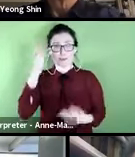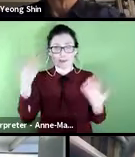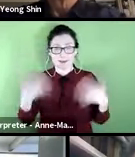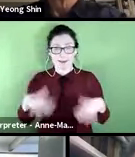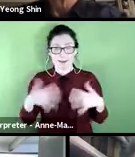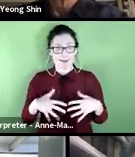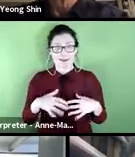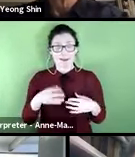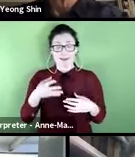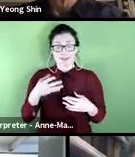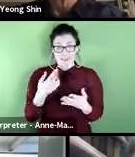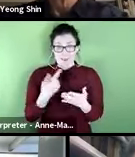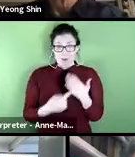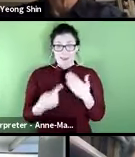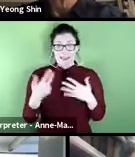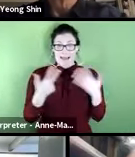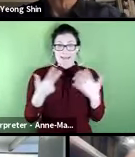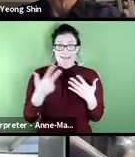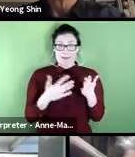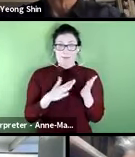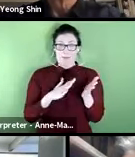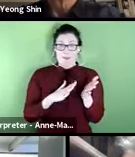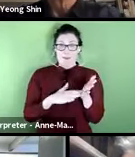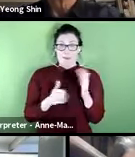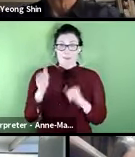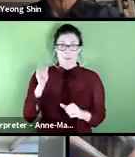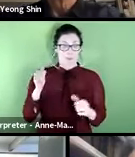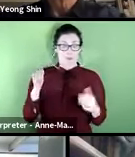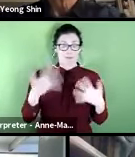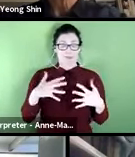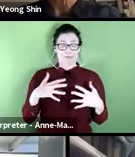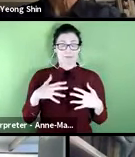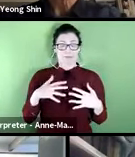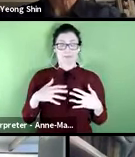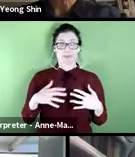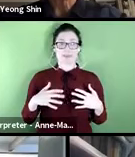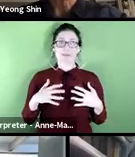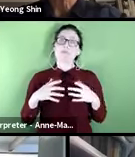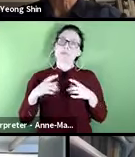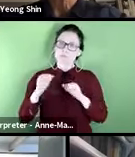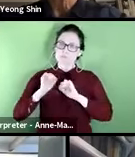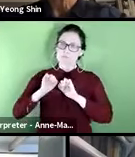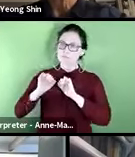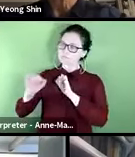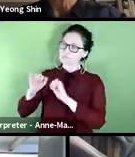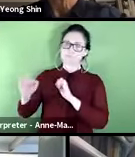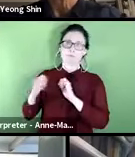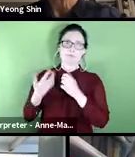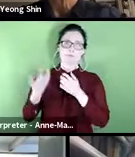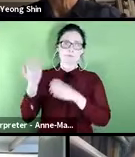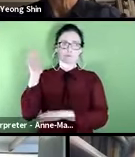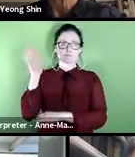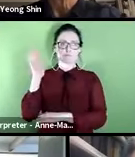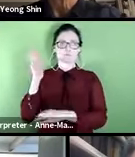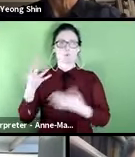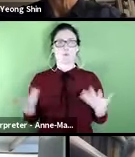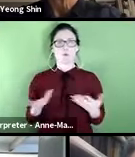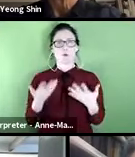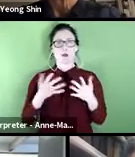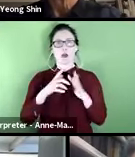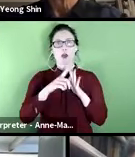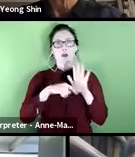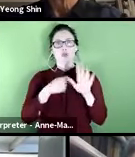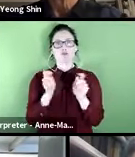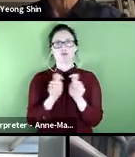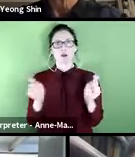only 18 months ago. And the papers are all published online and open access in the Journal of Chinese